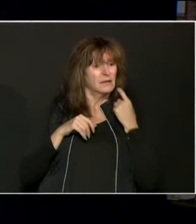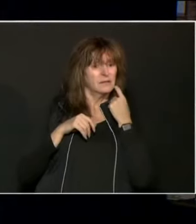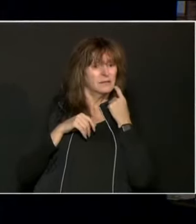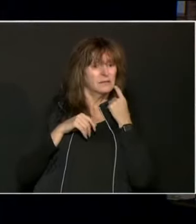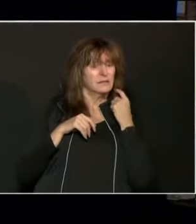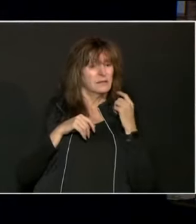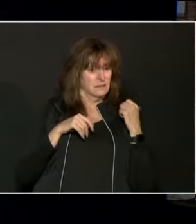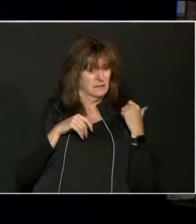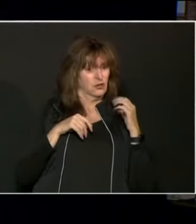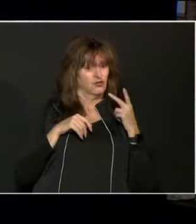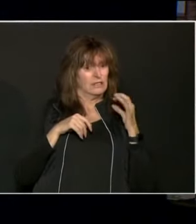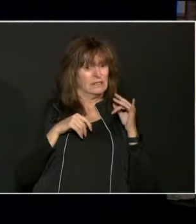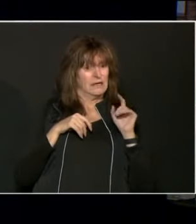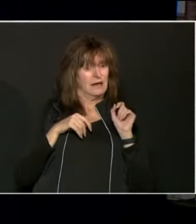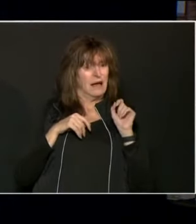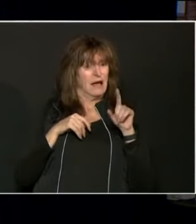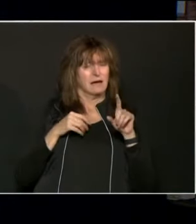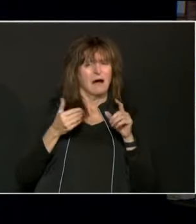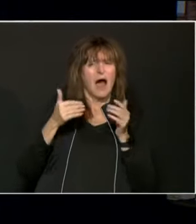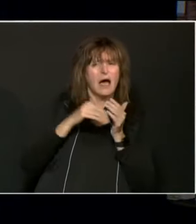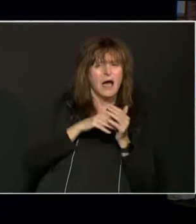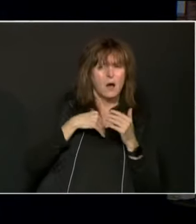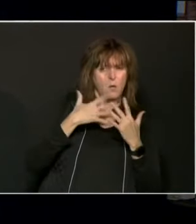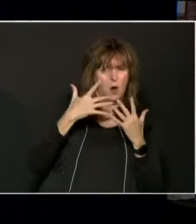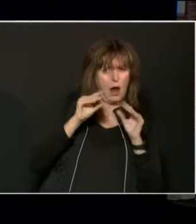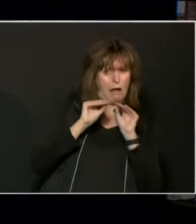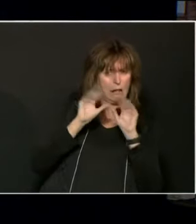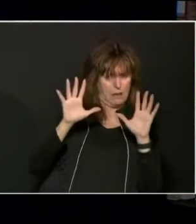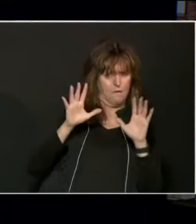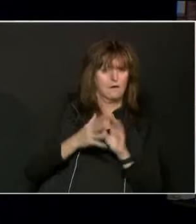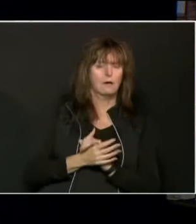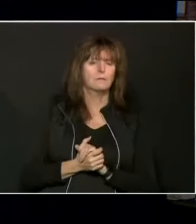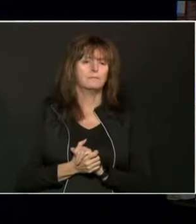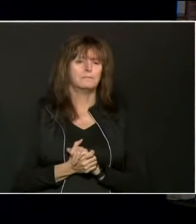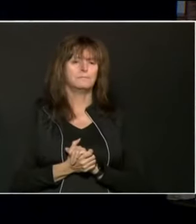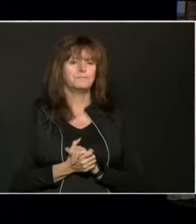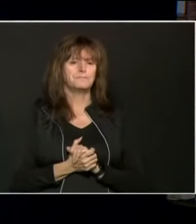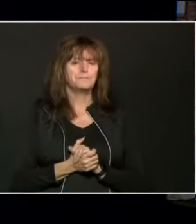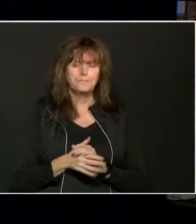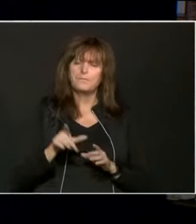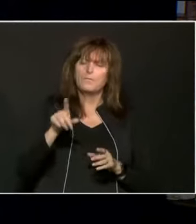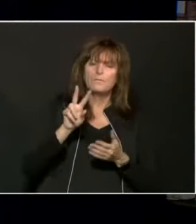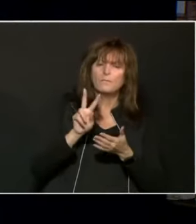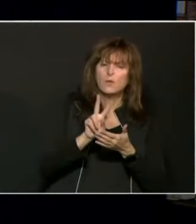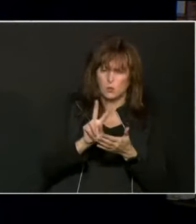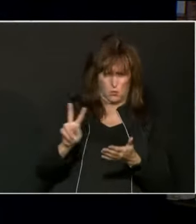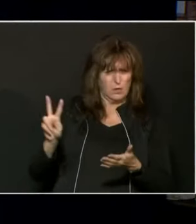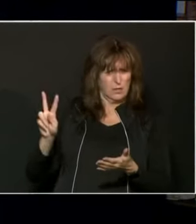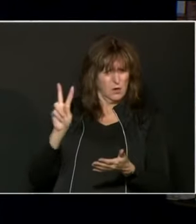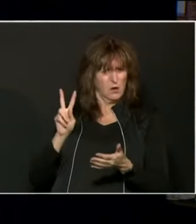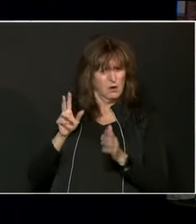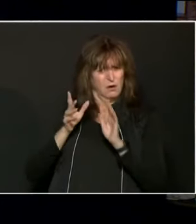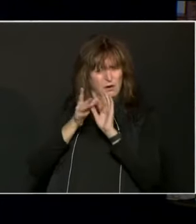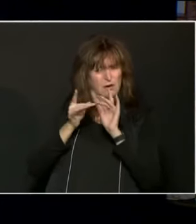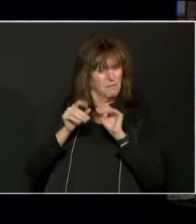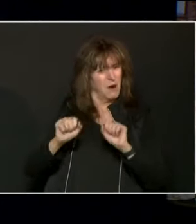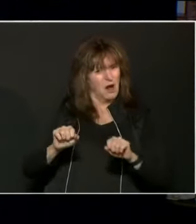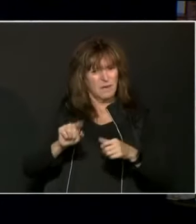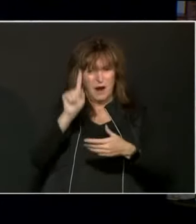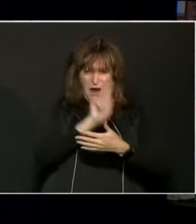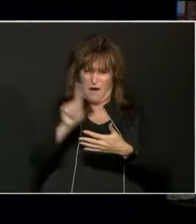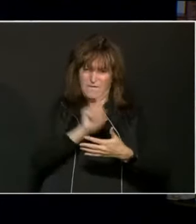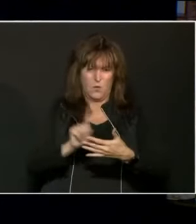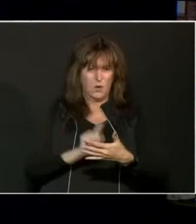clarify, that is 5% growth. And right now you were saying, I believe are we at 1%